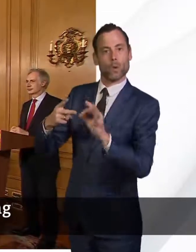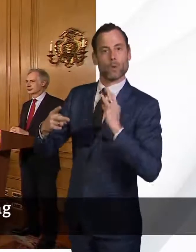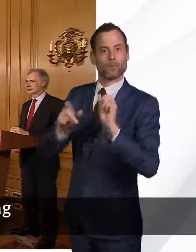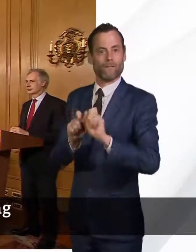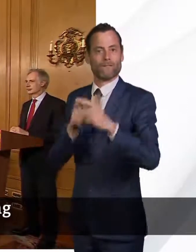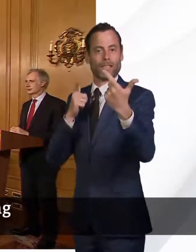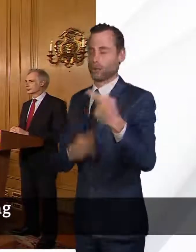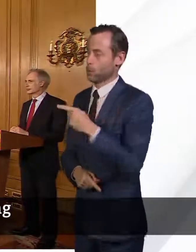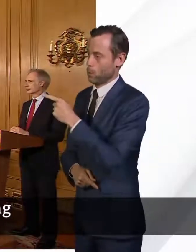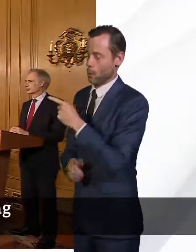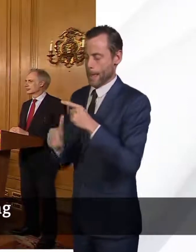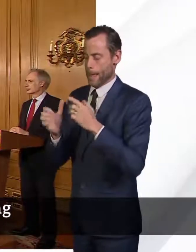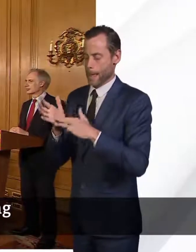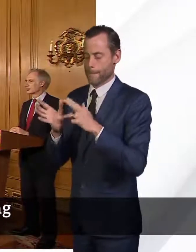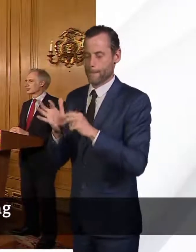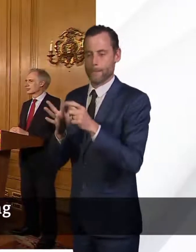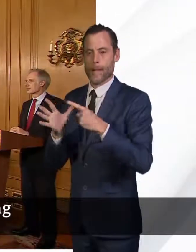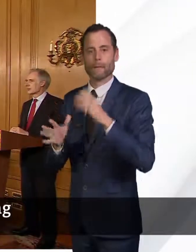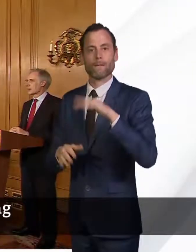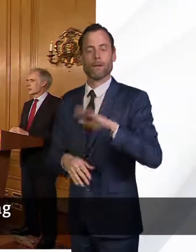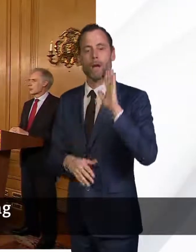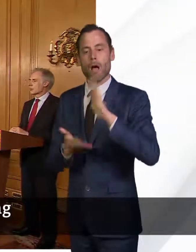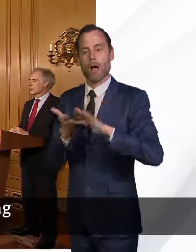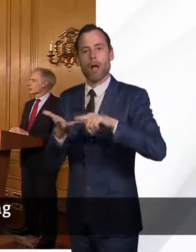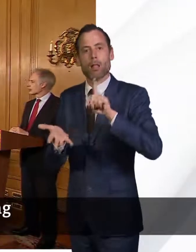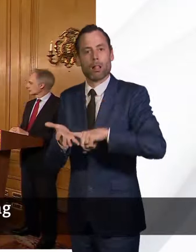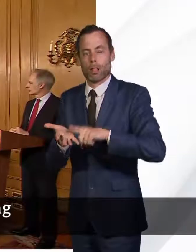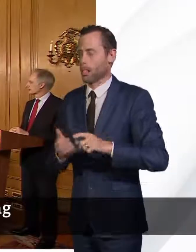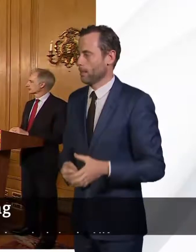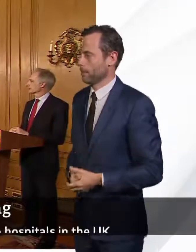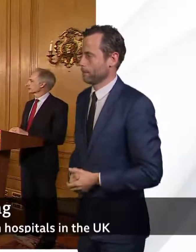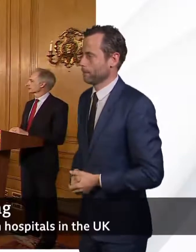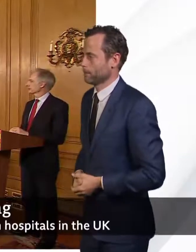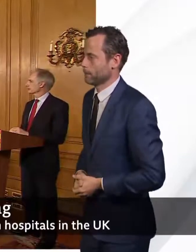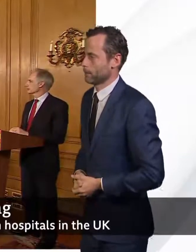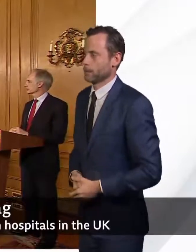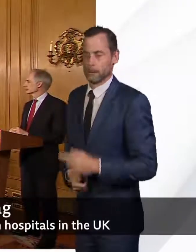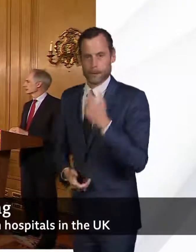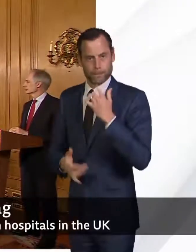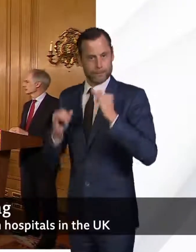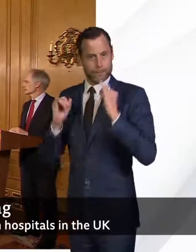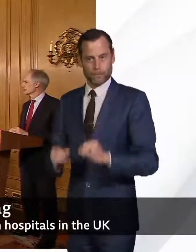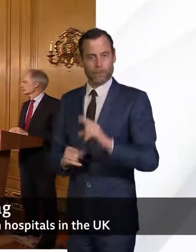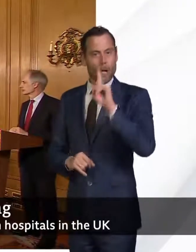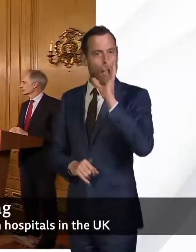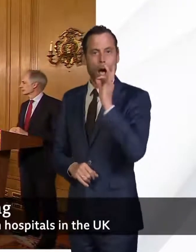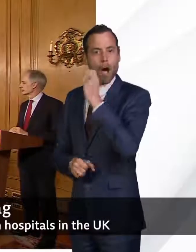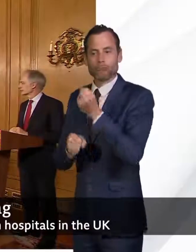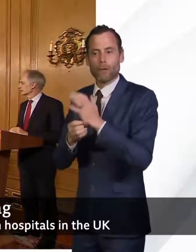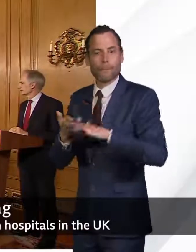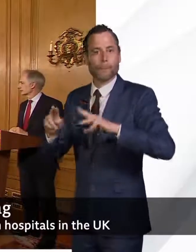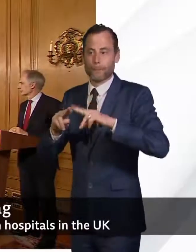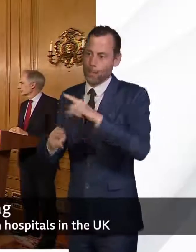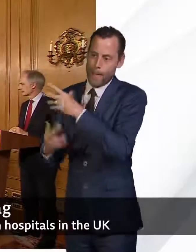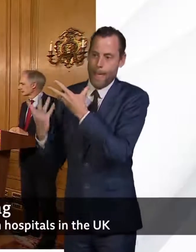Amanda from Hull, and she asks, given that grandparents cannot be used as childcare, what is the plan for easing the lockdown